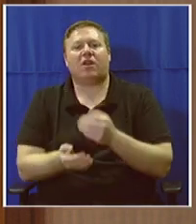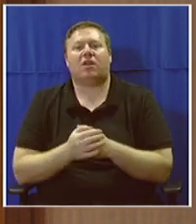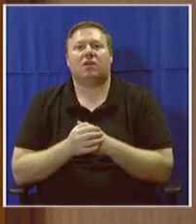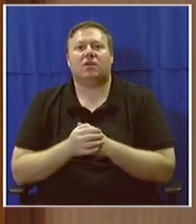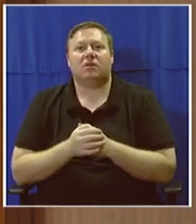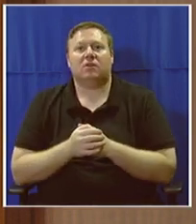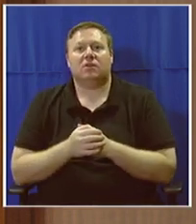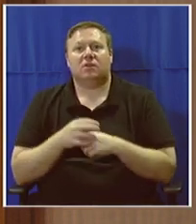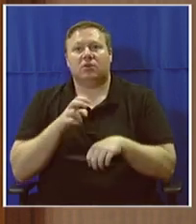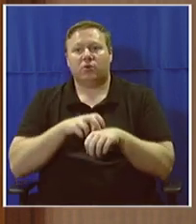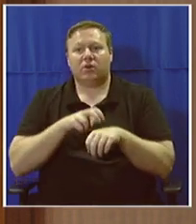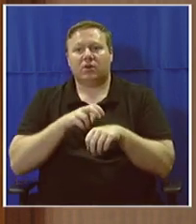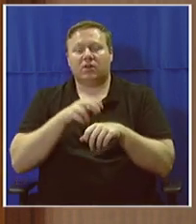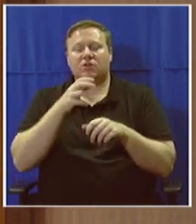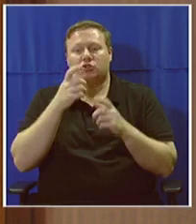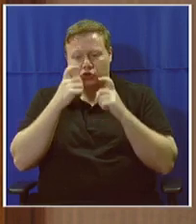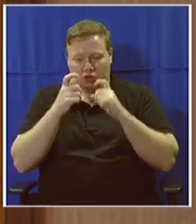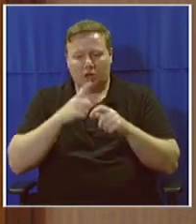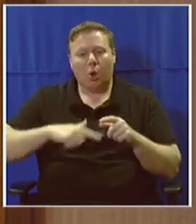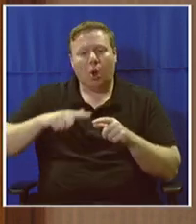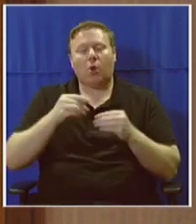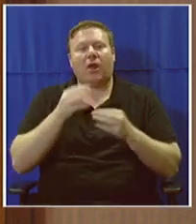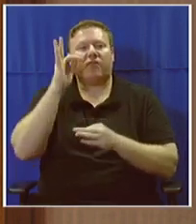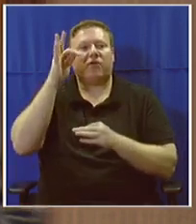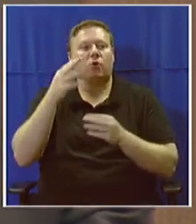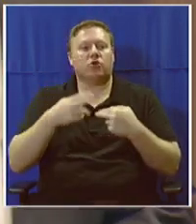local and foreign shops selling cigarettes. I so move. Thank you.